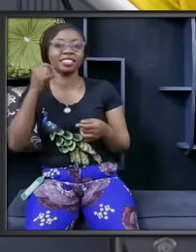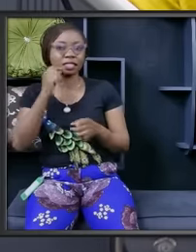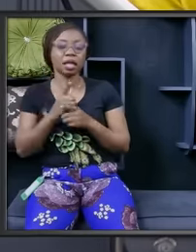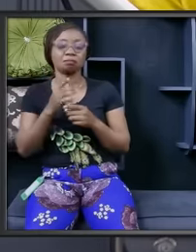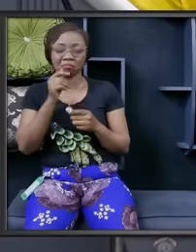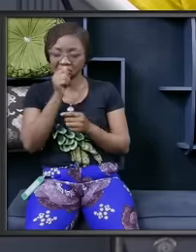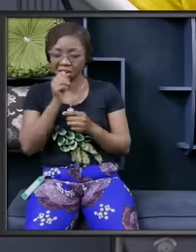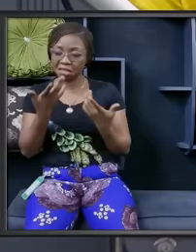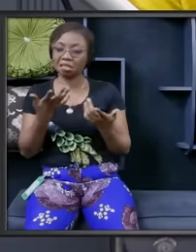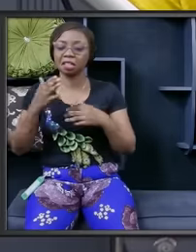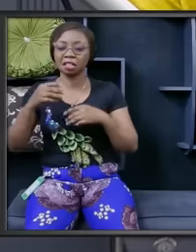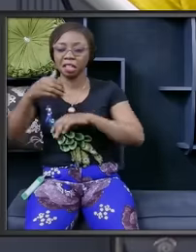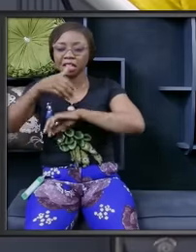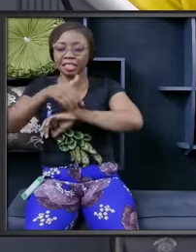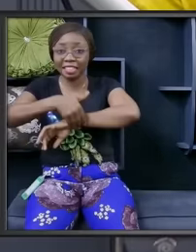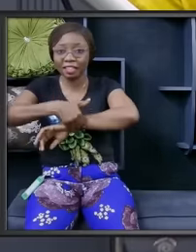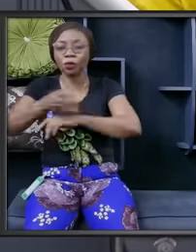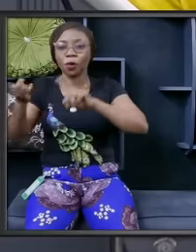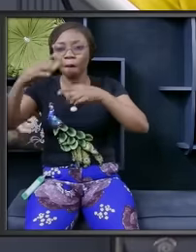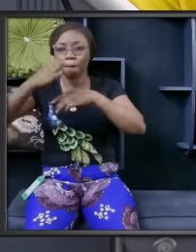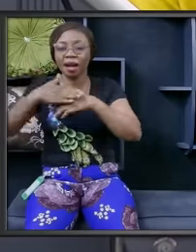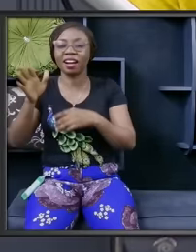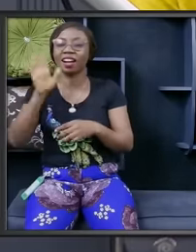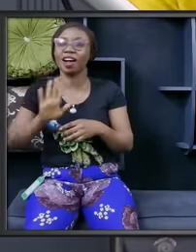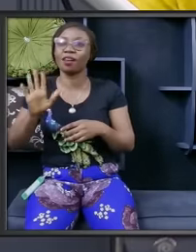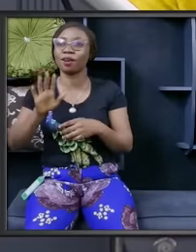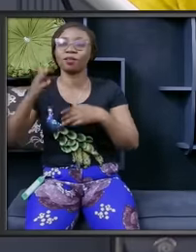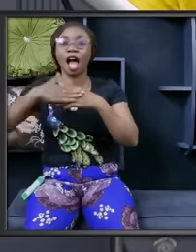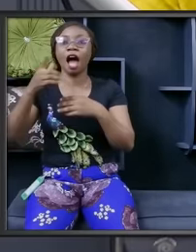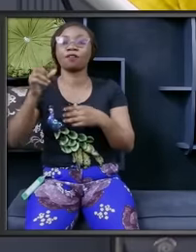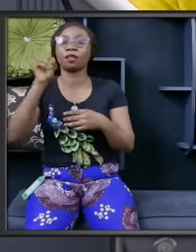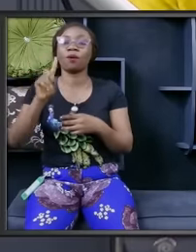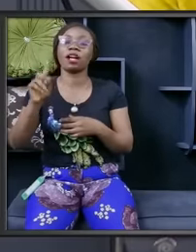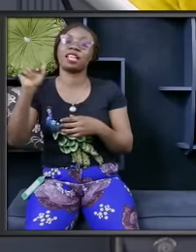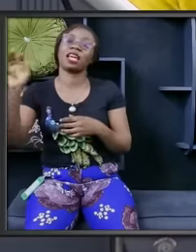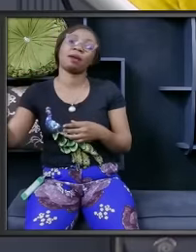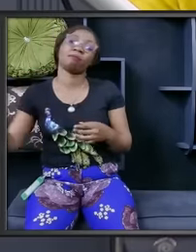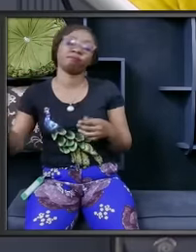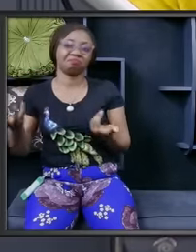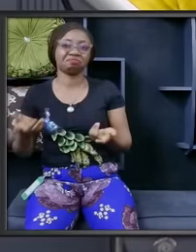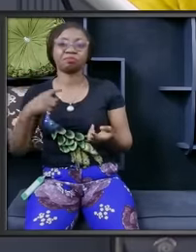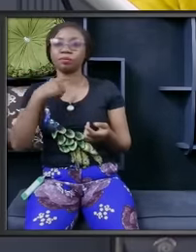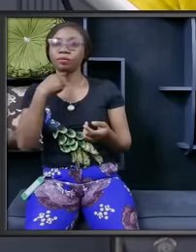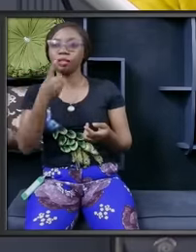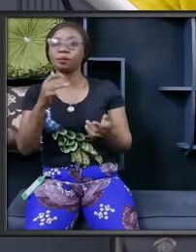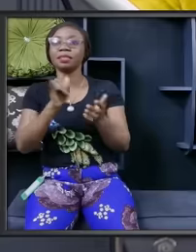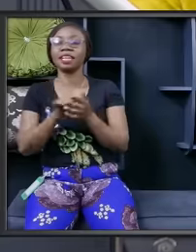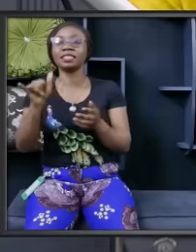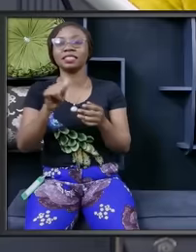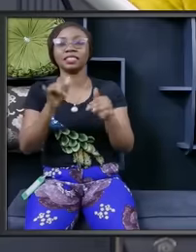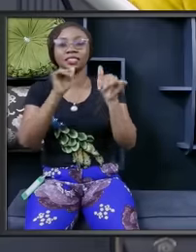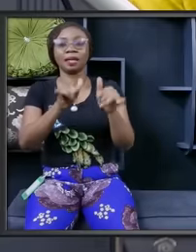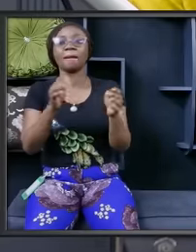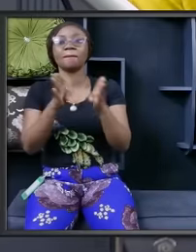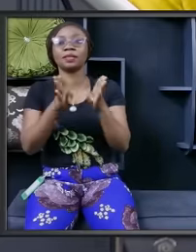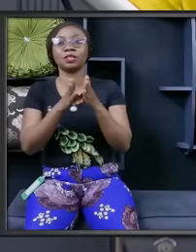night, he can't come back that day. He come back around after one or something. He come, he said, tell me, say then they meeting with deputy governor.